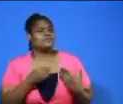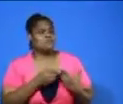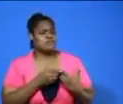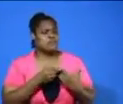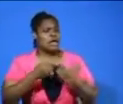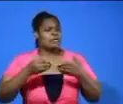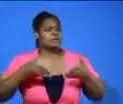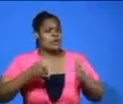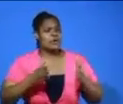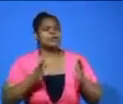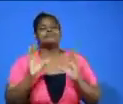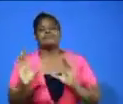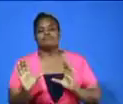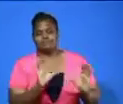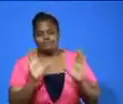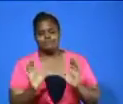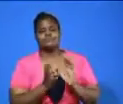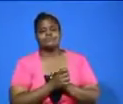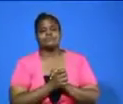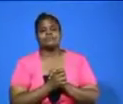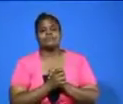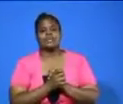then he said to Ahab,